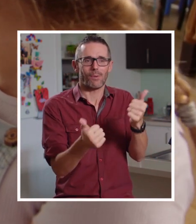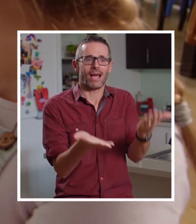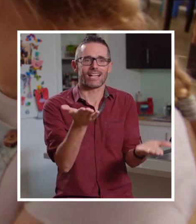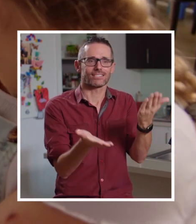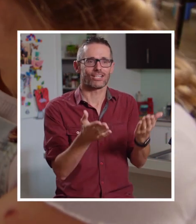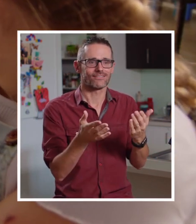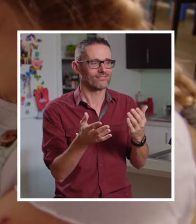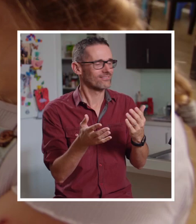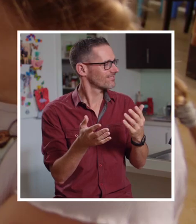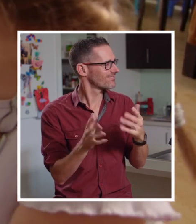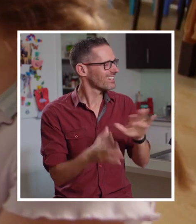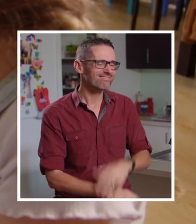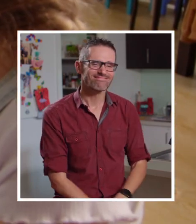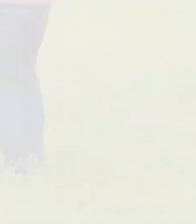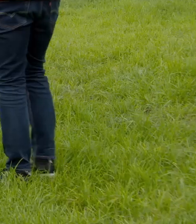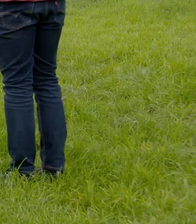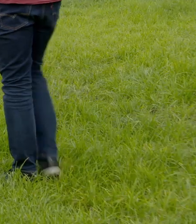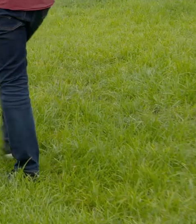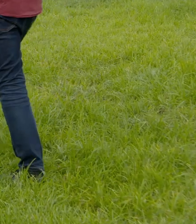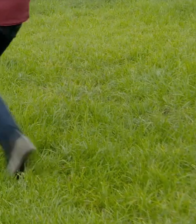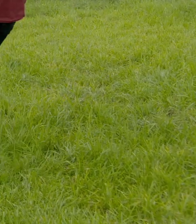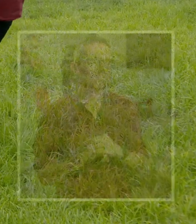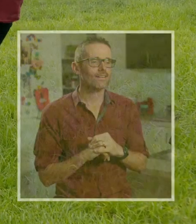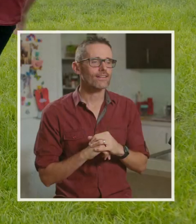world. So there's a good balance there.